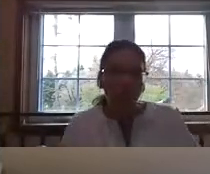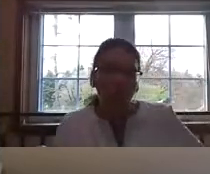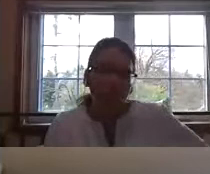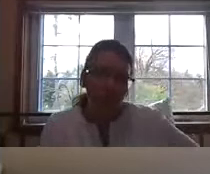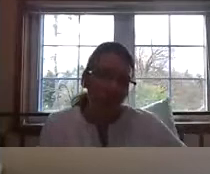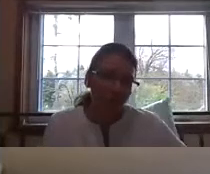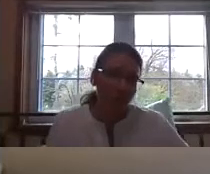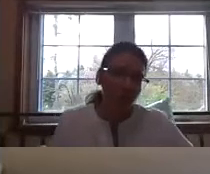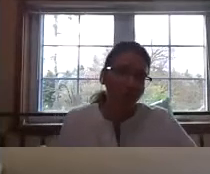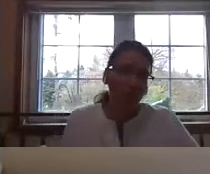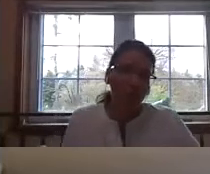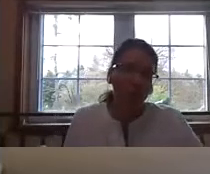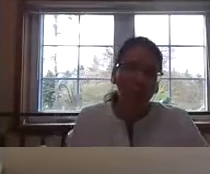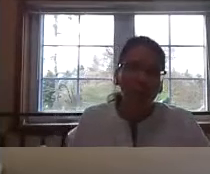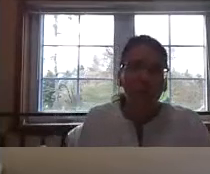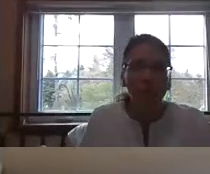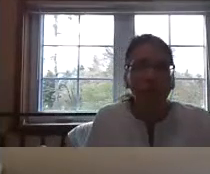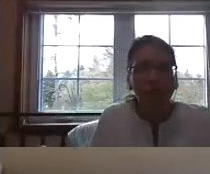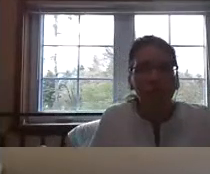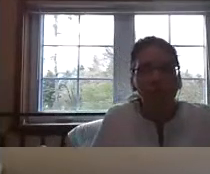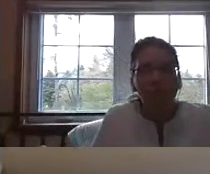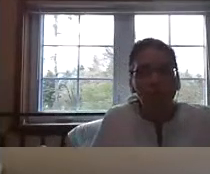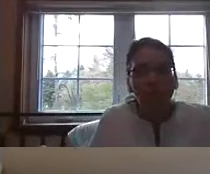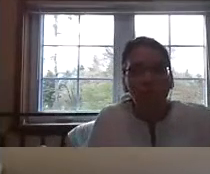traffic origins and destinations using data collection